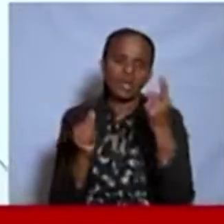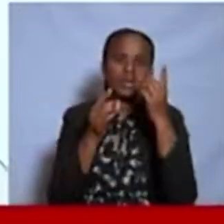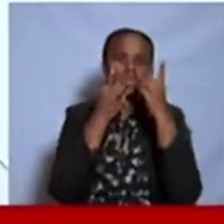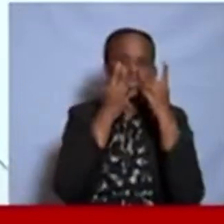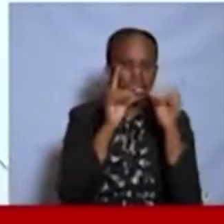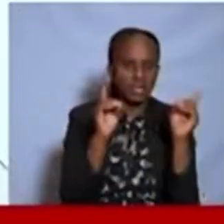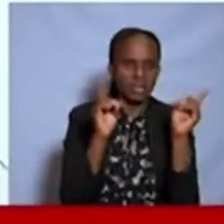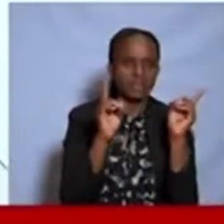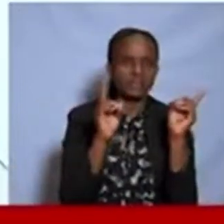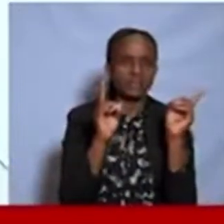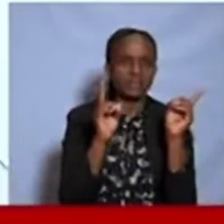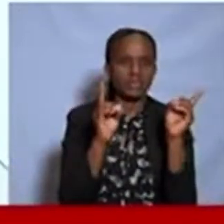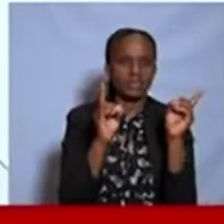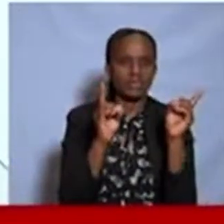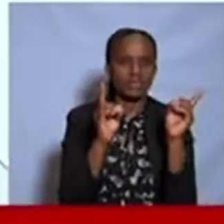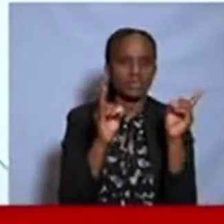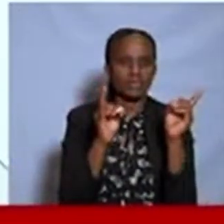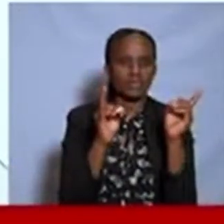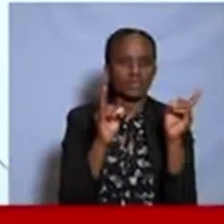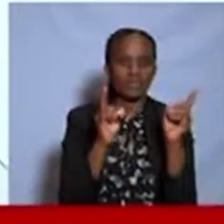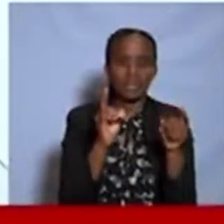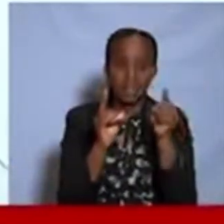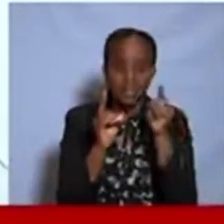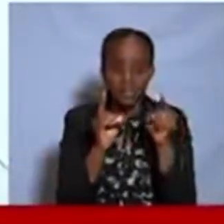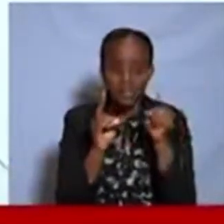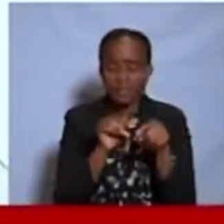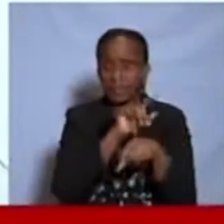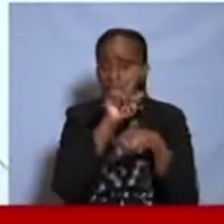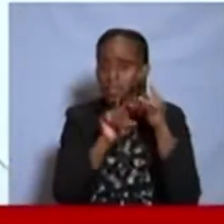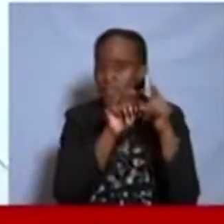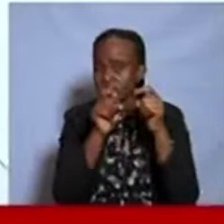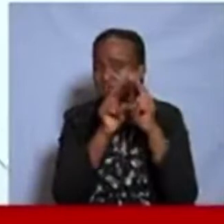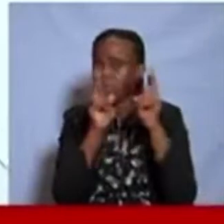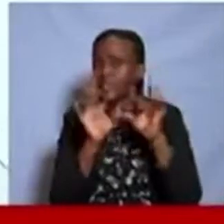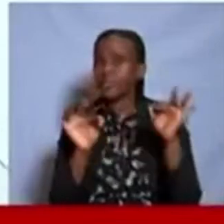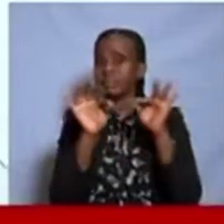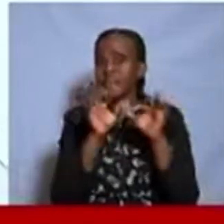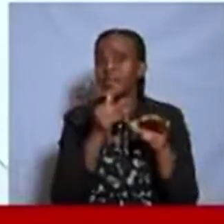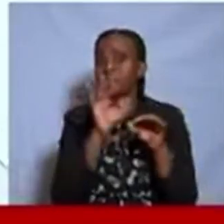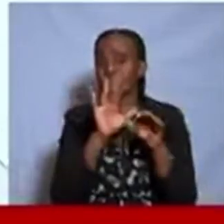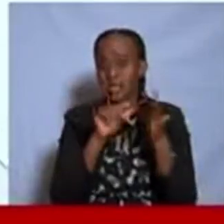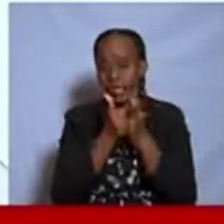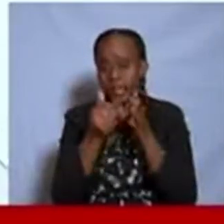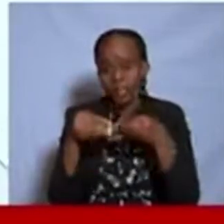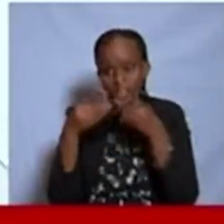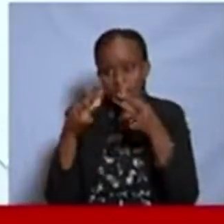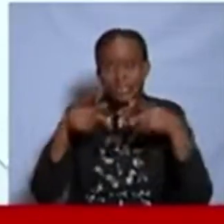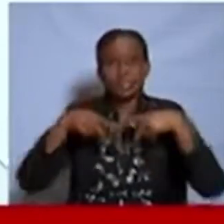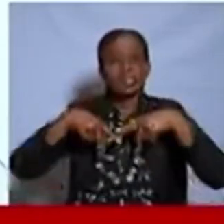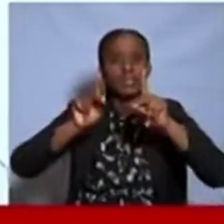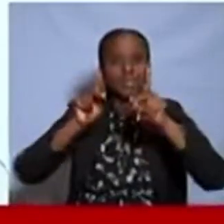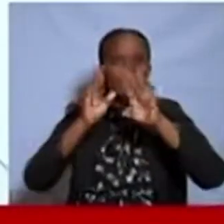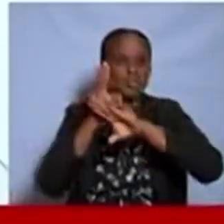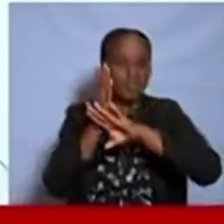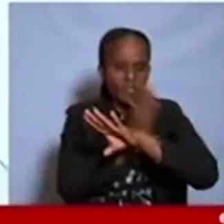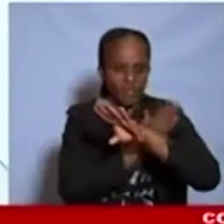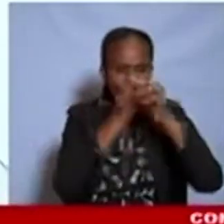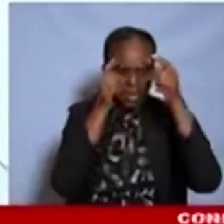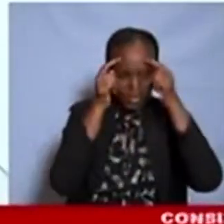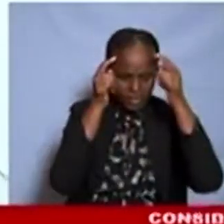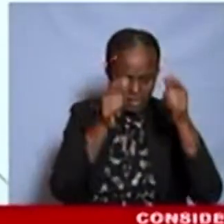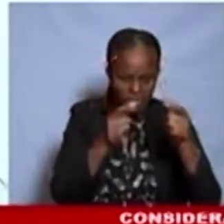declared. So this question is very important. How was he given permission before he hands over?